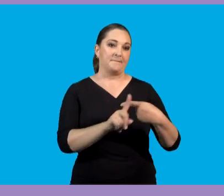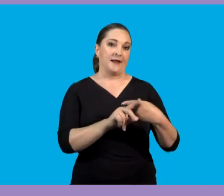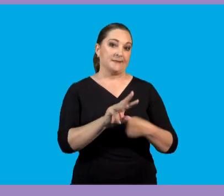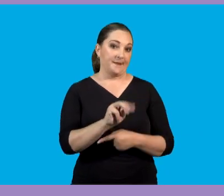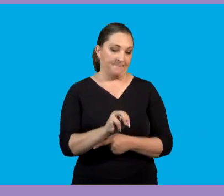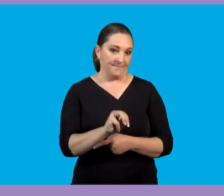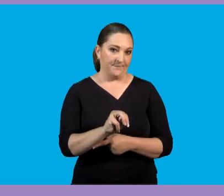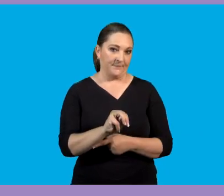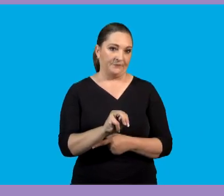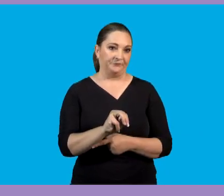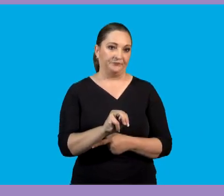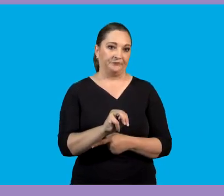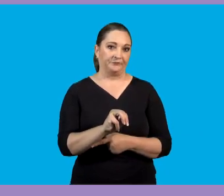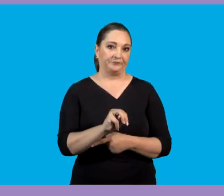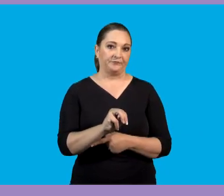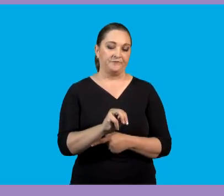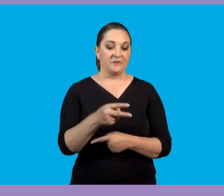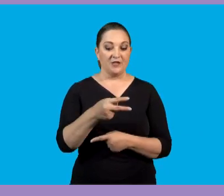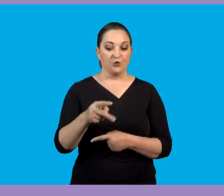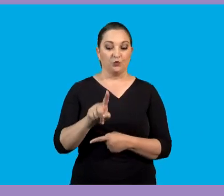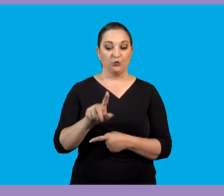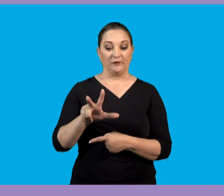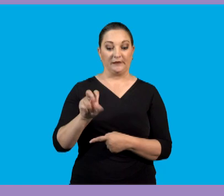M. And if we use the